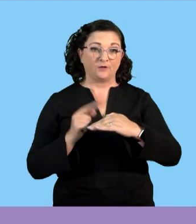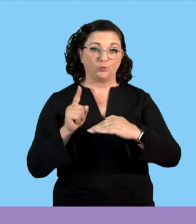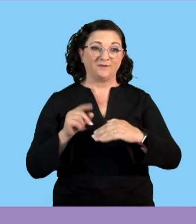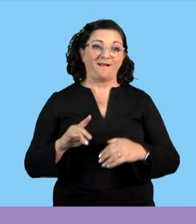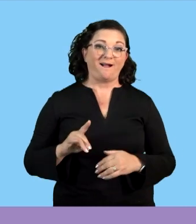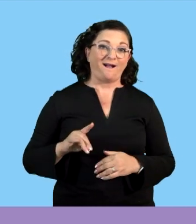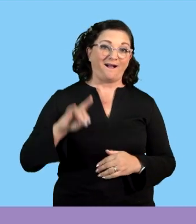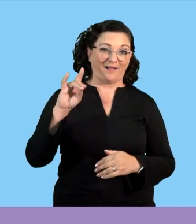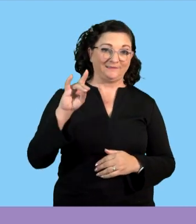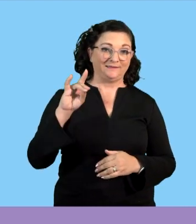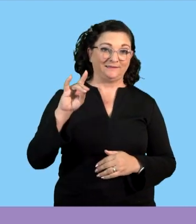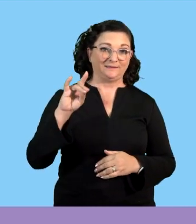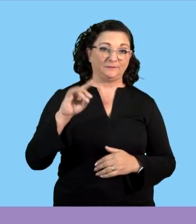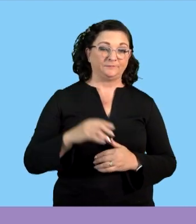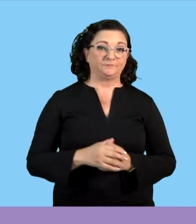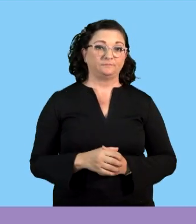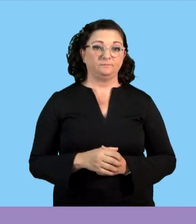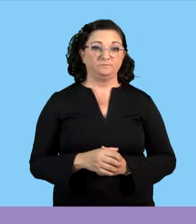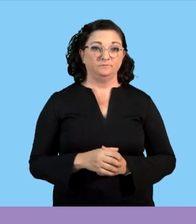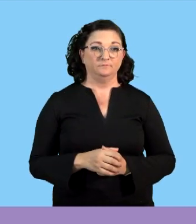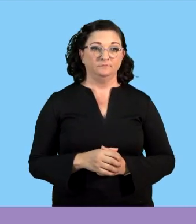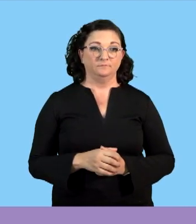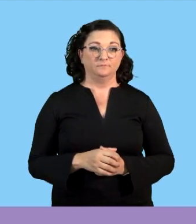divided by height,